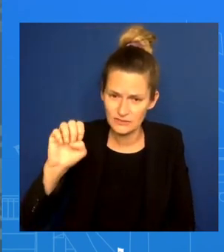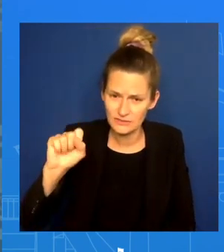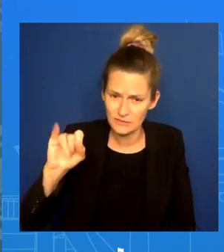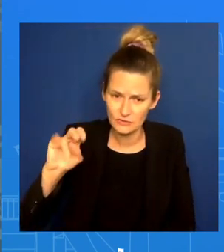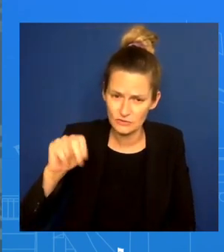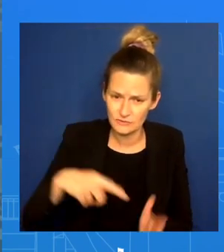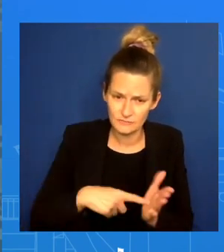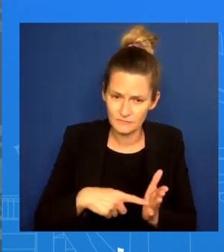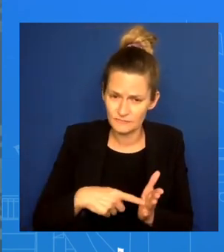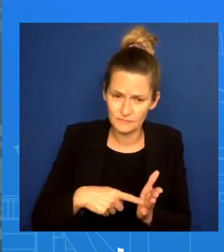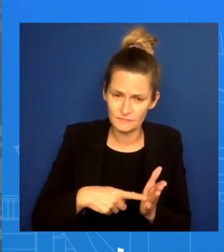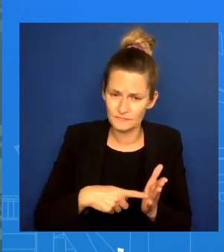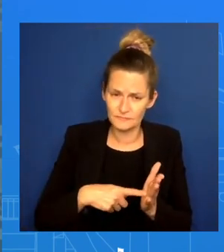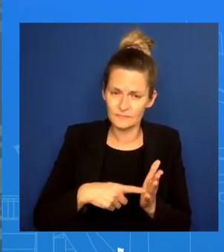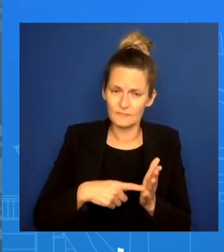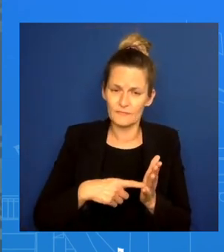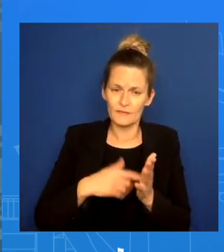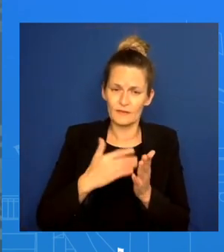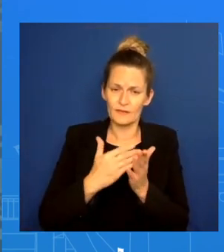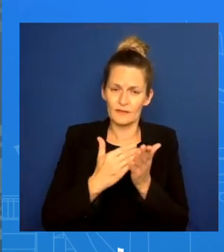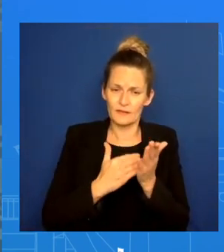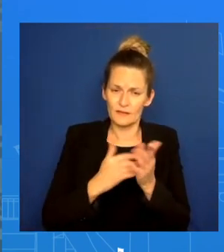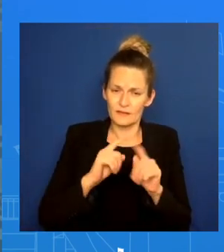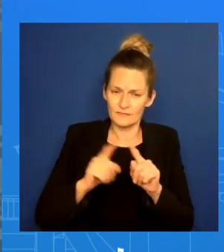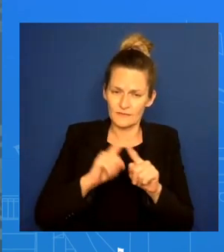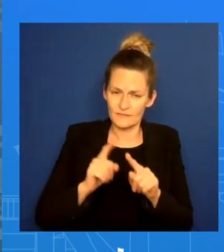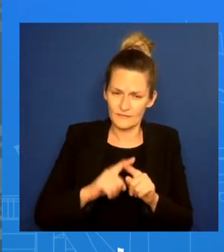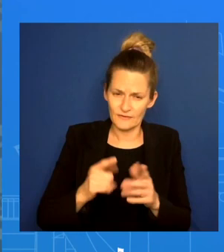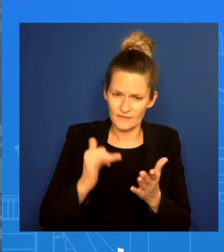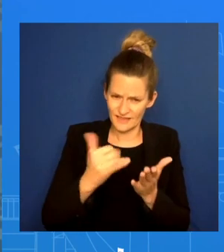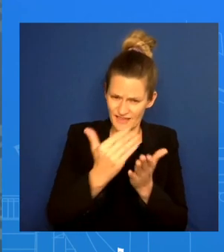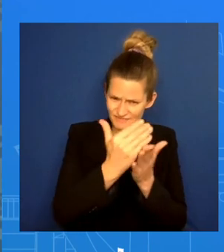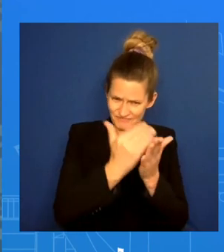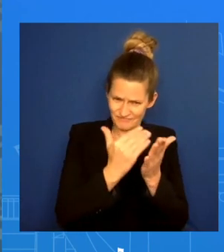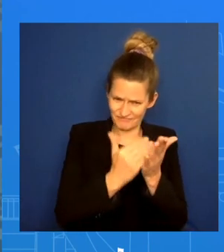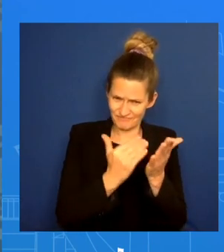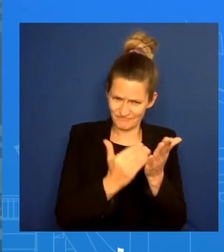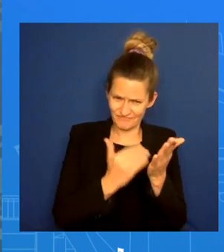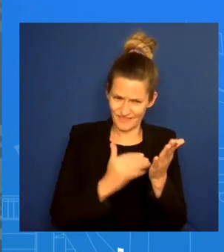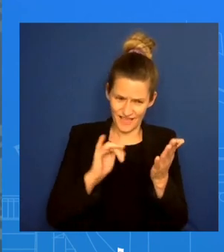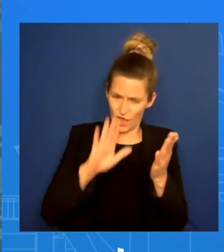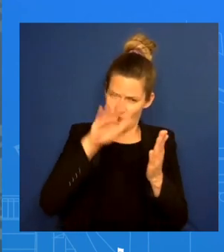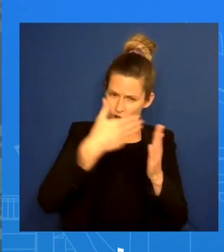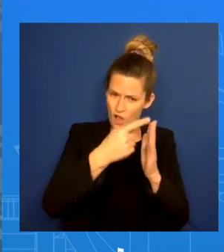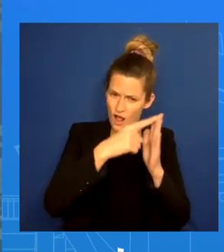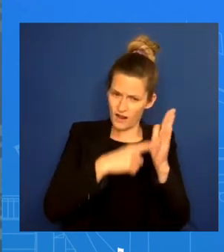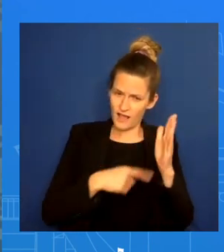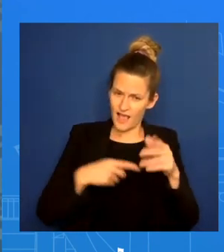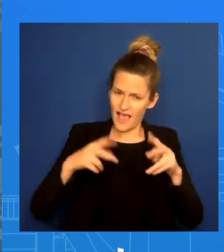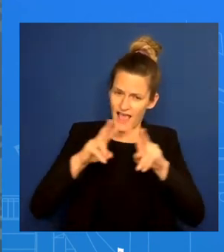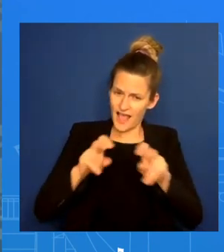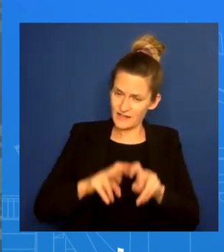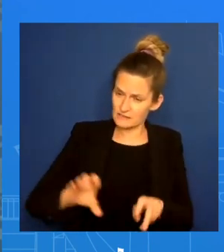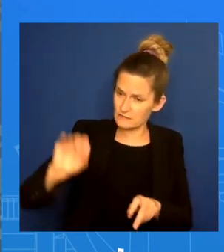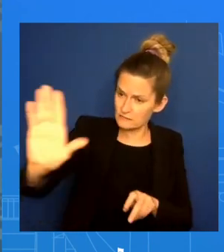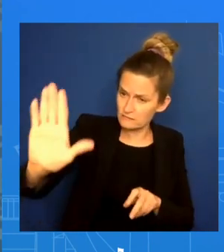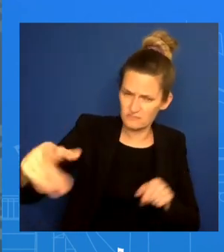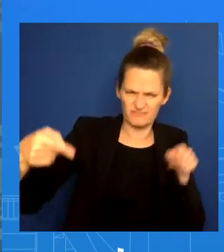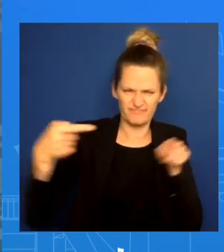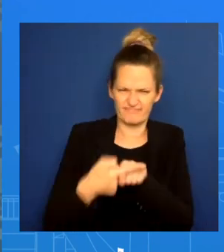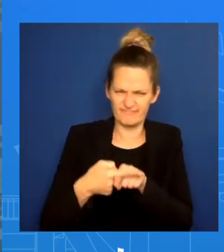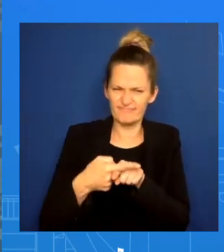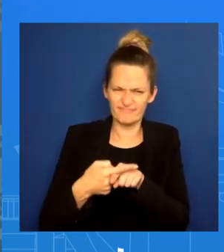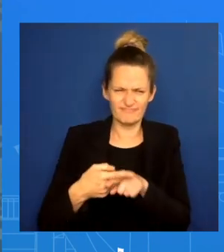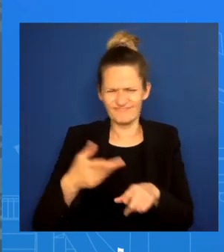are incongruous with fears that recession is dead ahead. And so that matters, too. So it's not just us saying this. There are